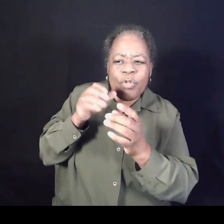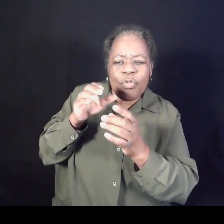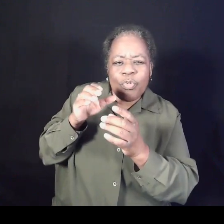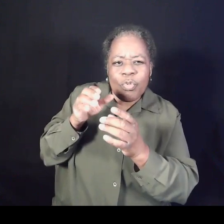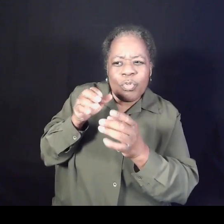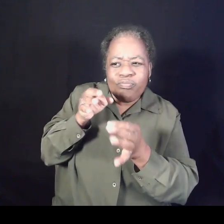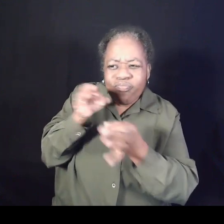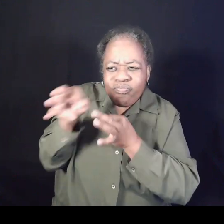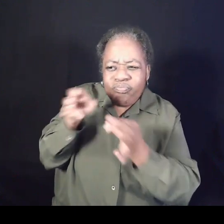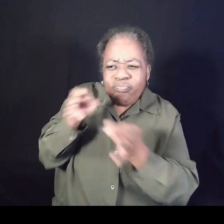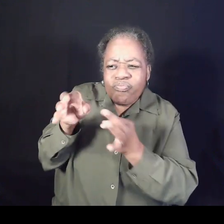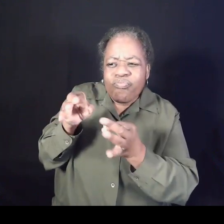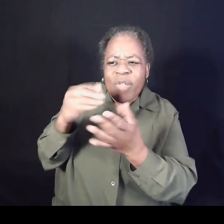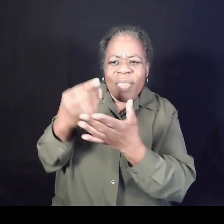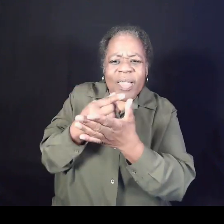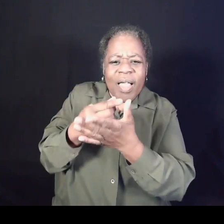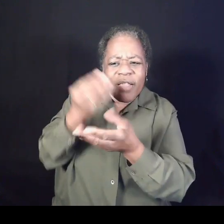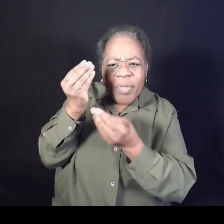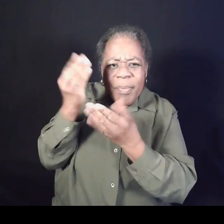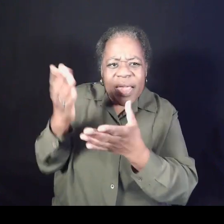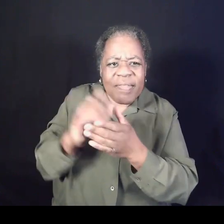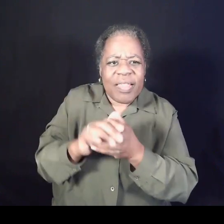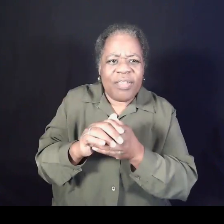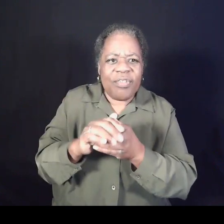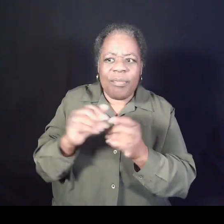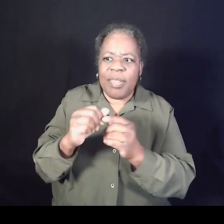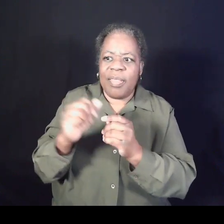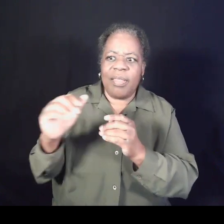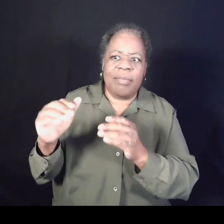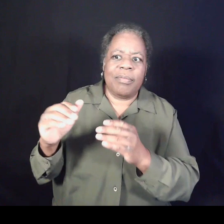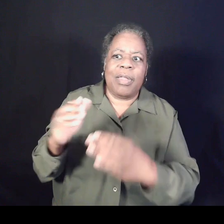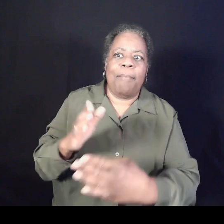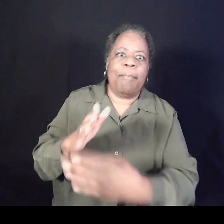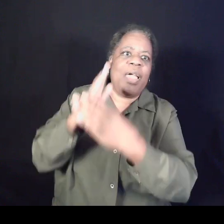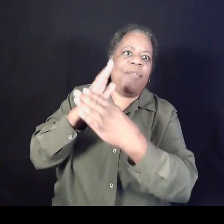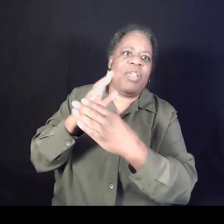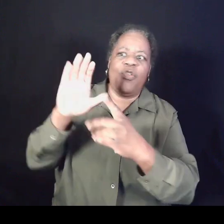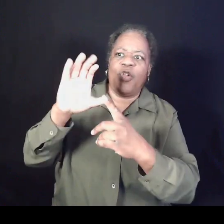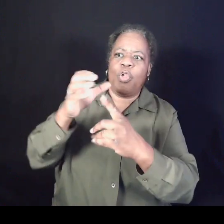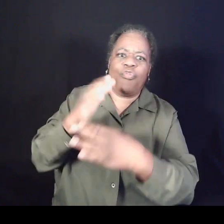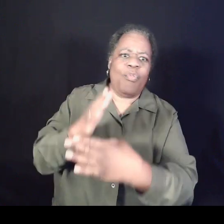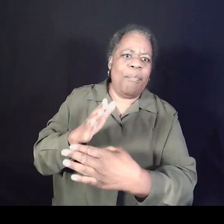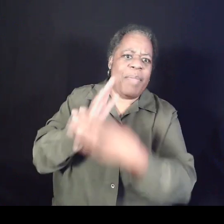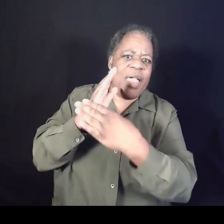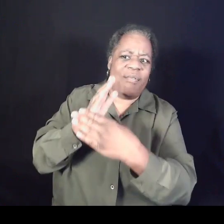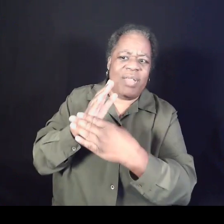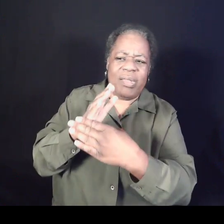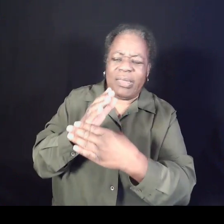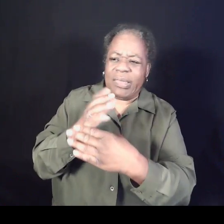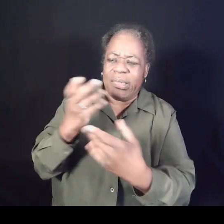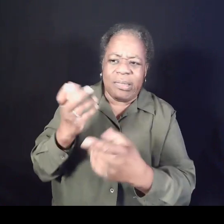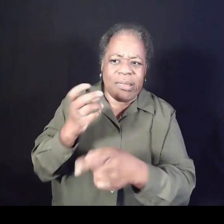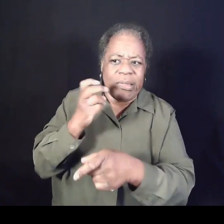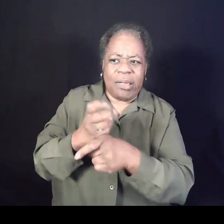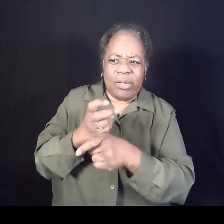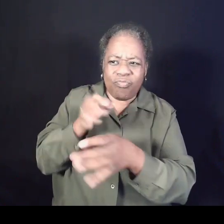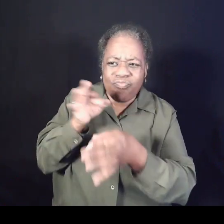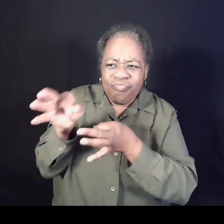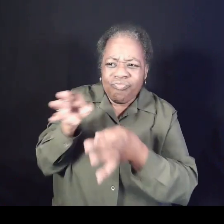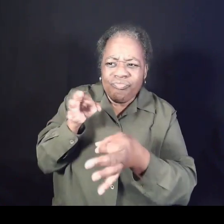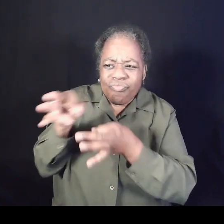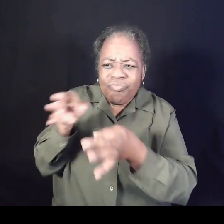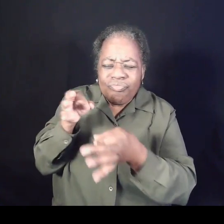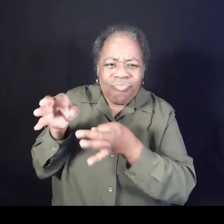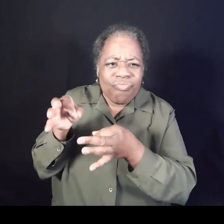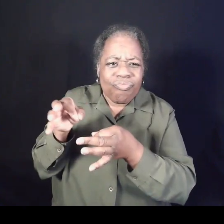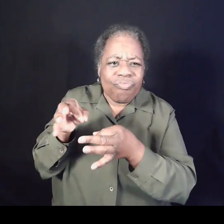But they pretty quickly encountered cultural barriers that seemed to make that task impossible.